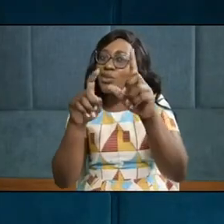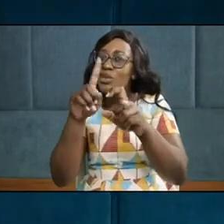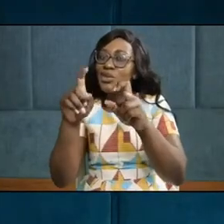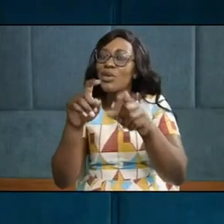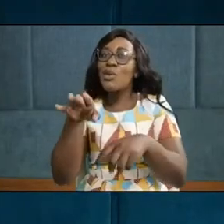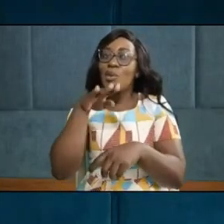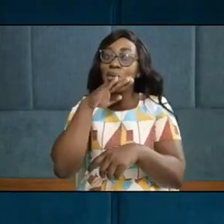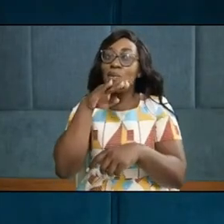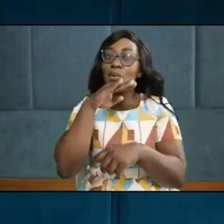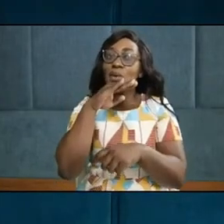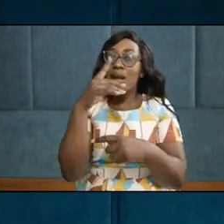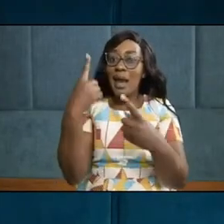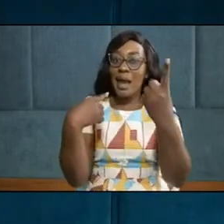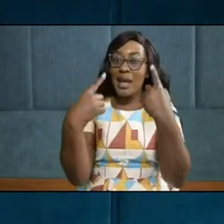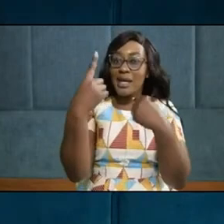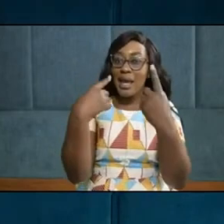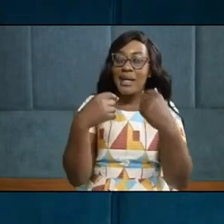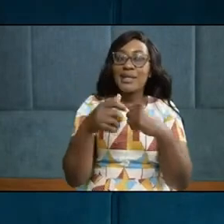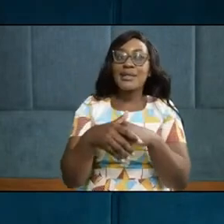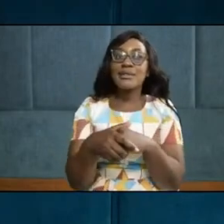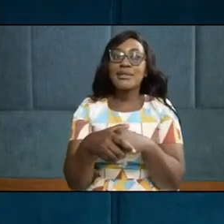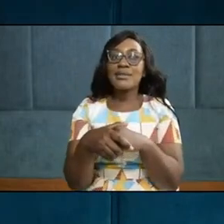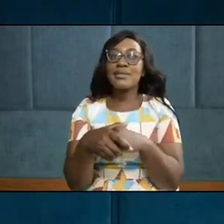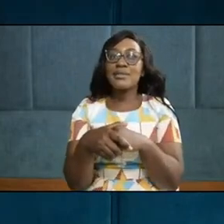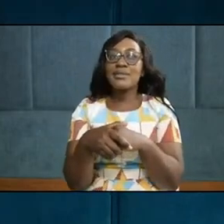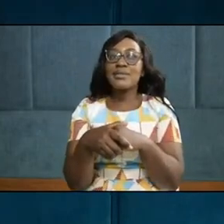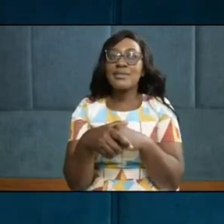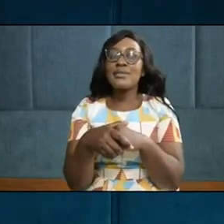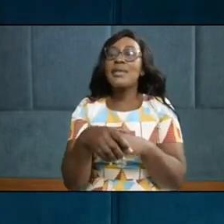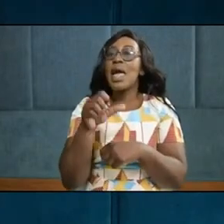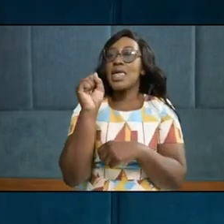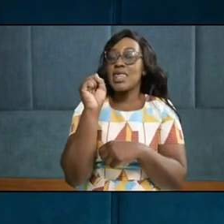Yes, Edgar. What happened? Yes, Paul cried.